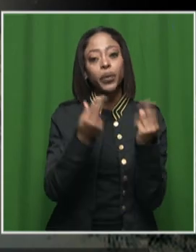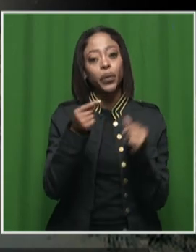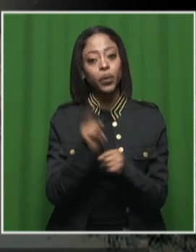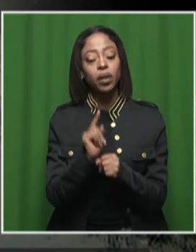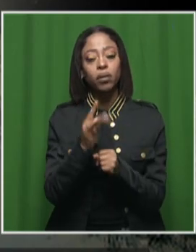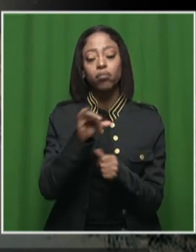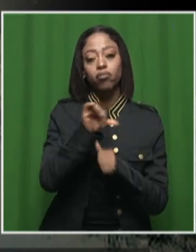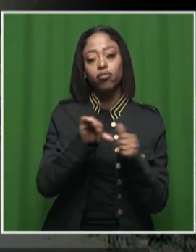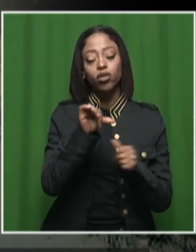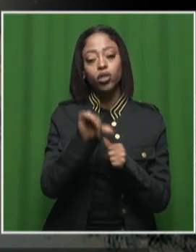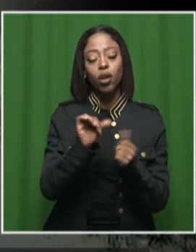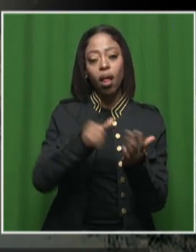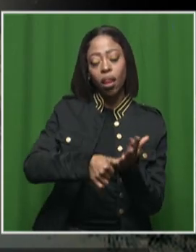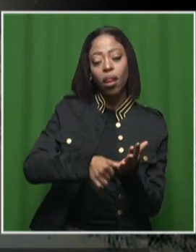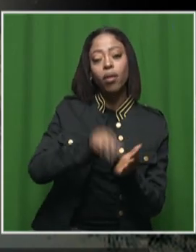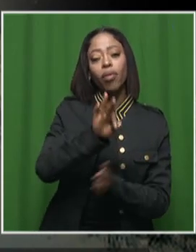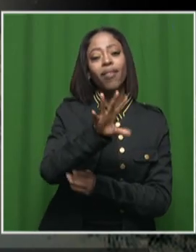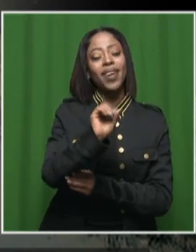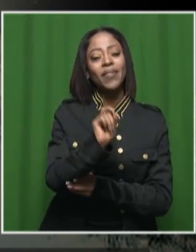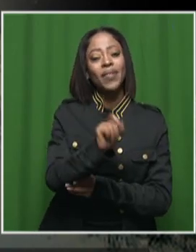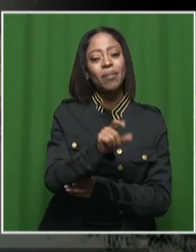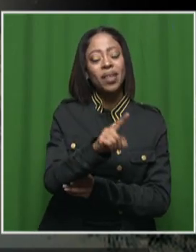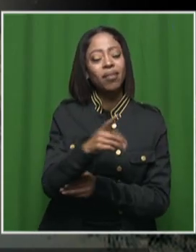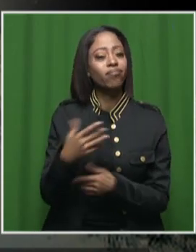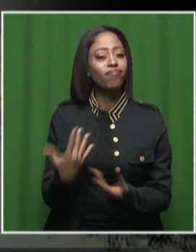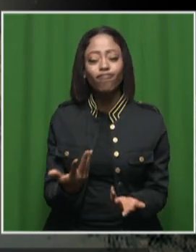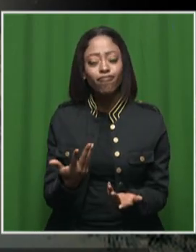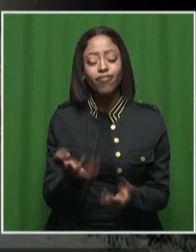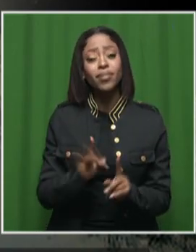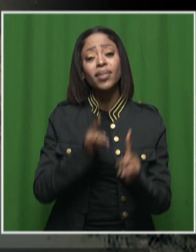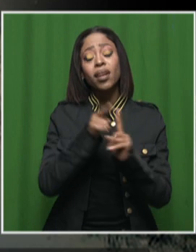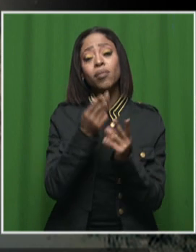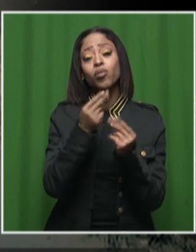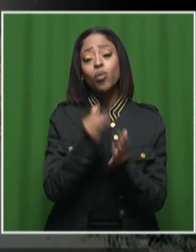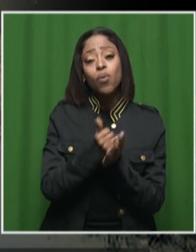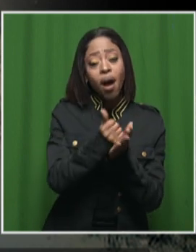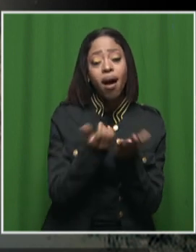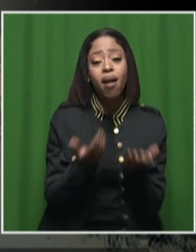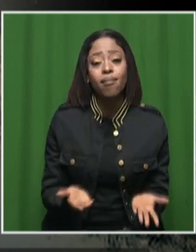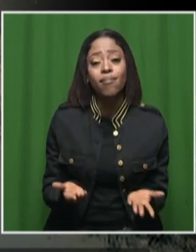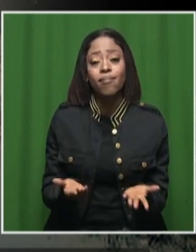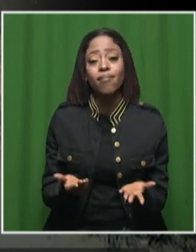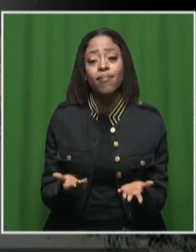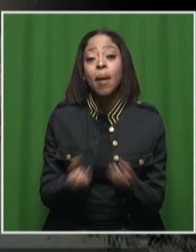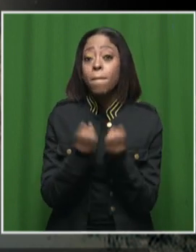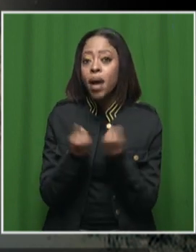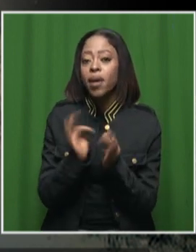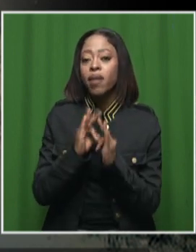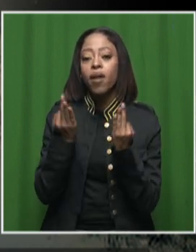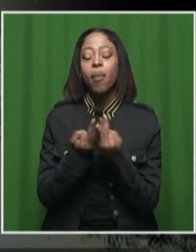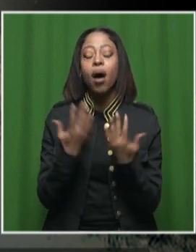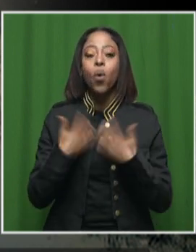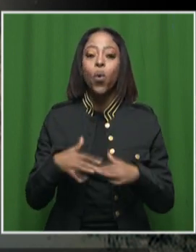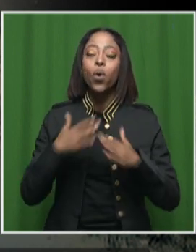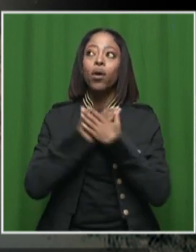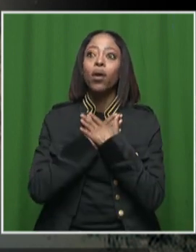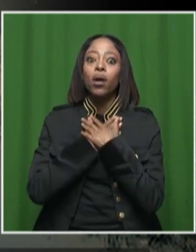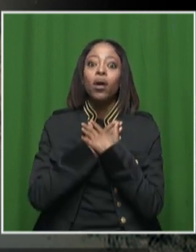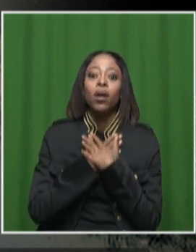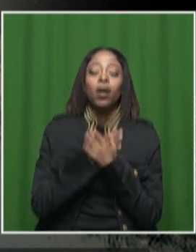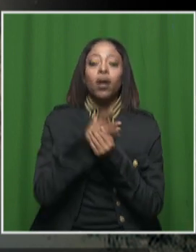the social income grant of various sorts, that has provided a stimulus for many families, and that is